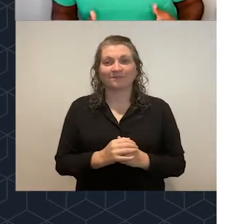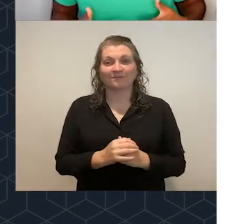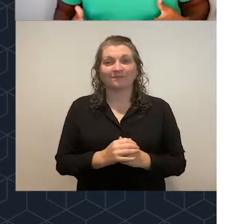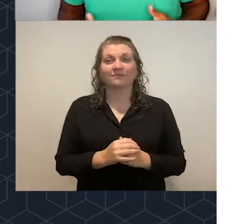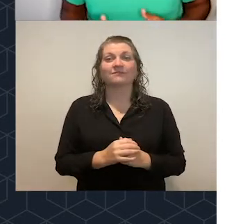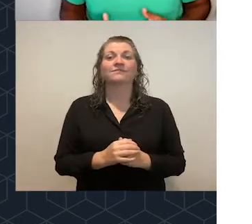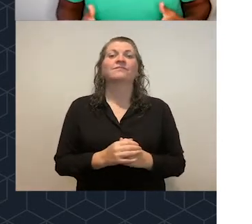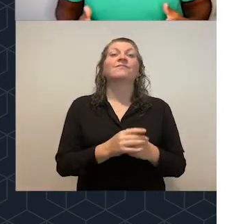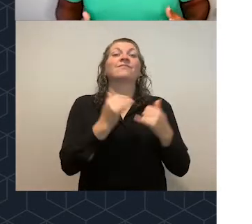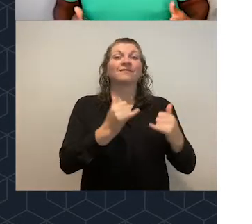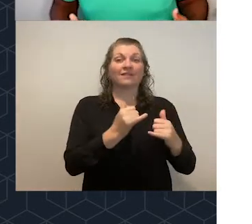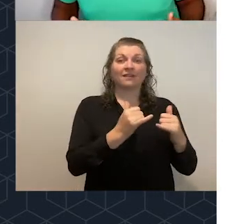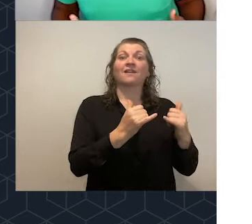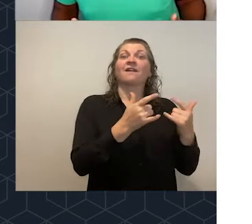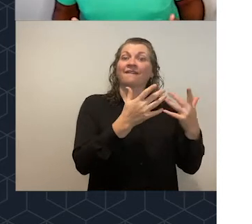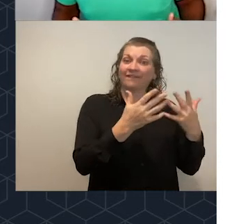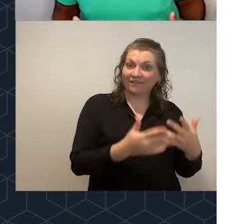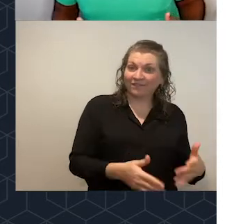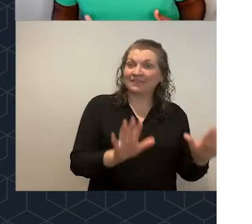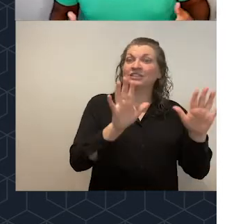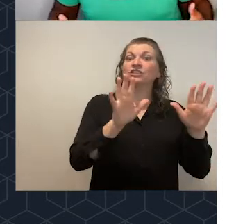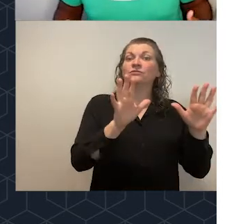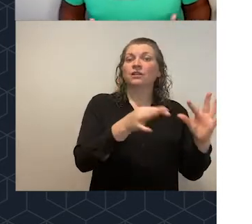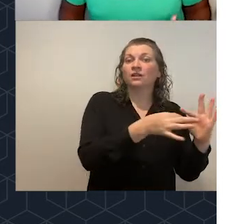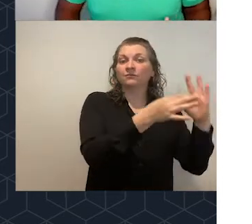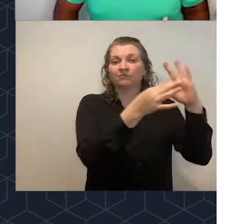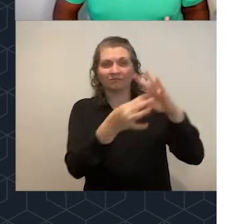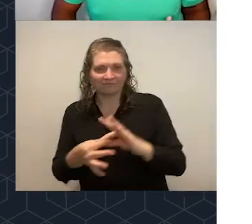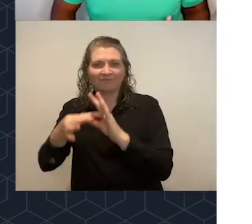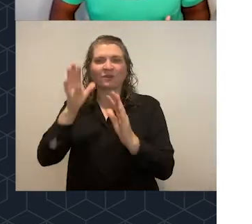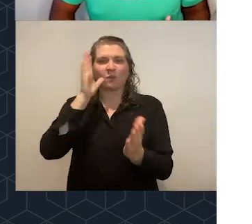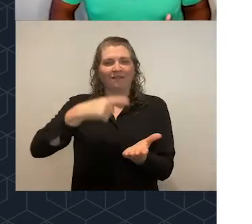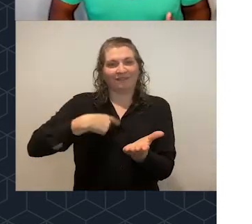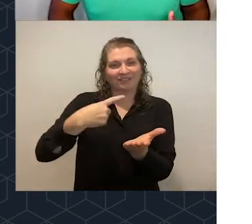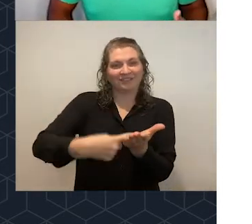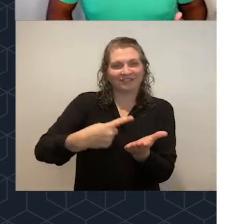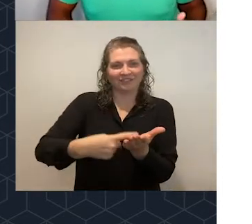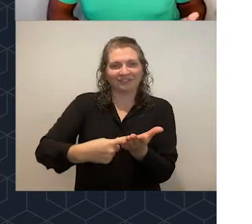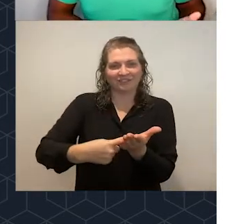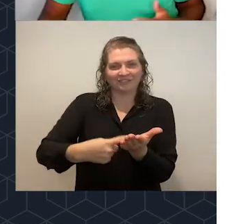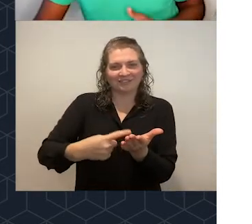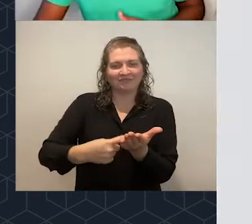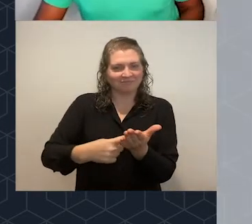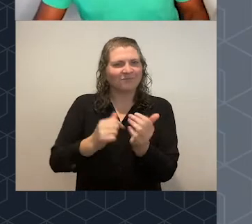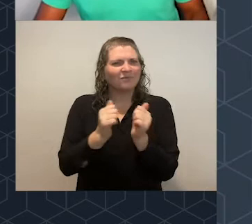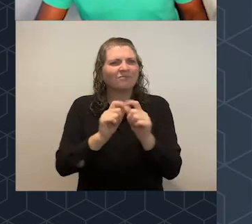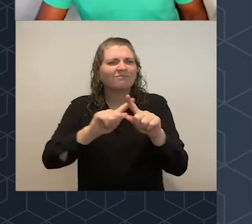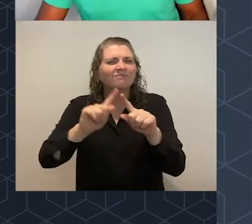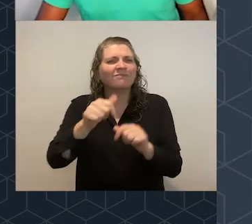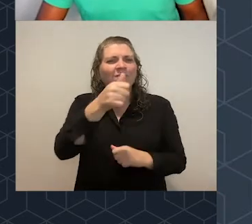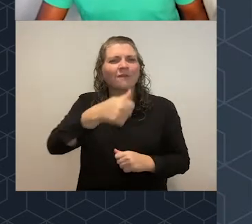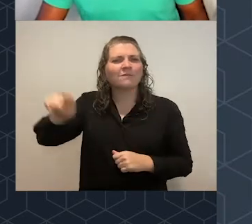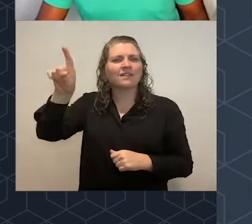brand of how you can be your full authentic self coming into the interview process. And so I wanted to segue into this